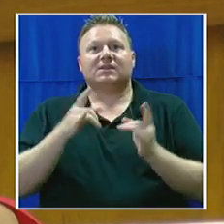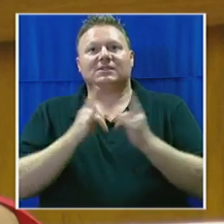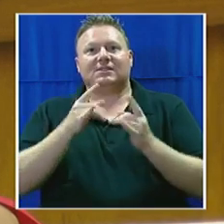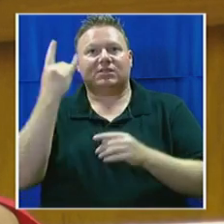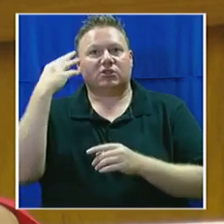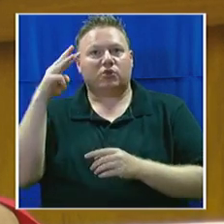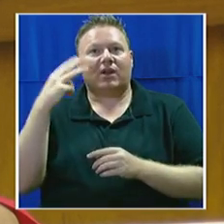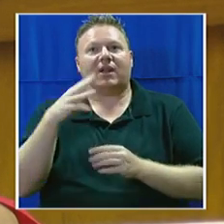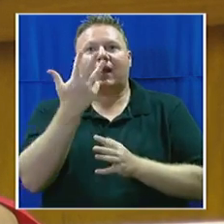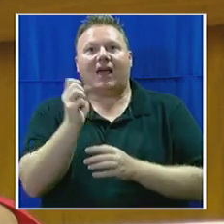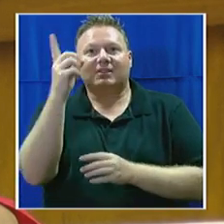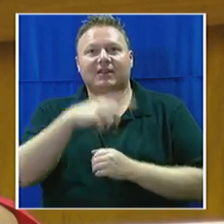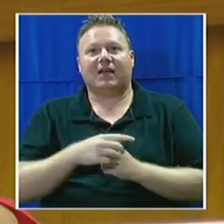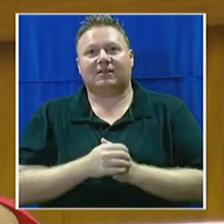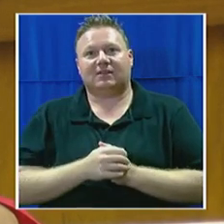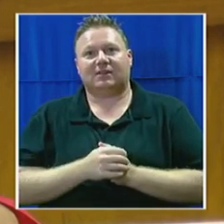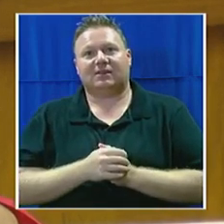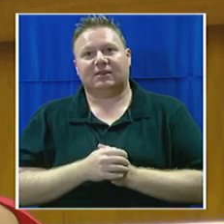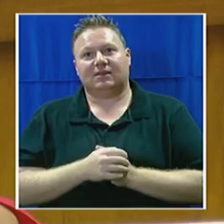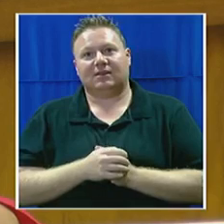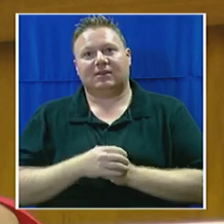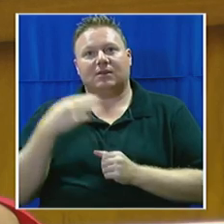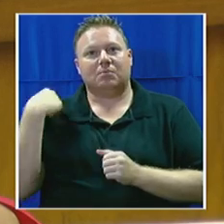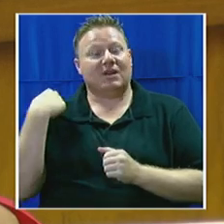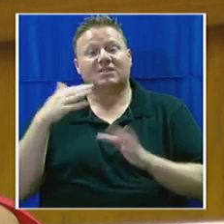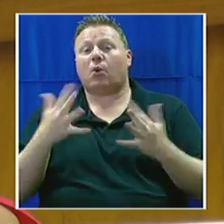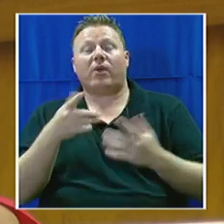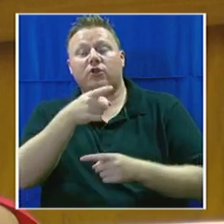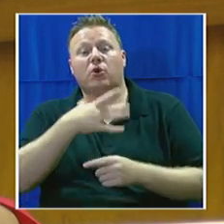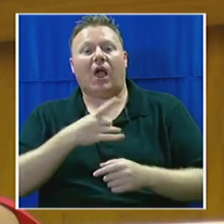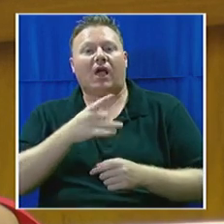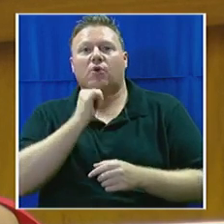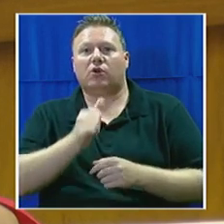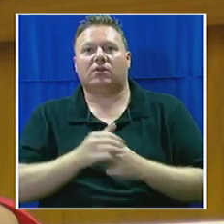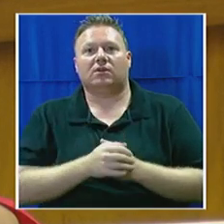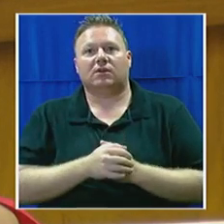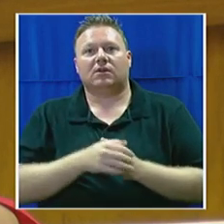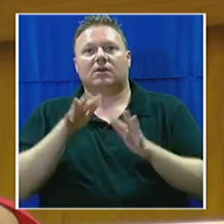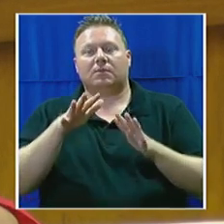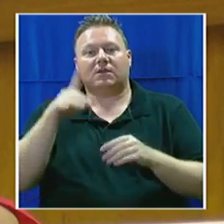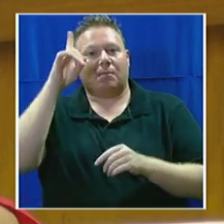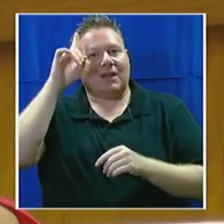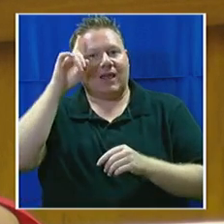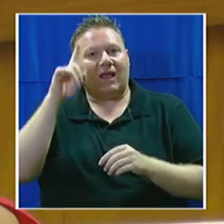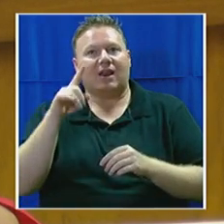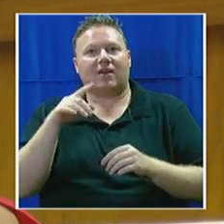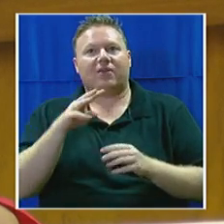next 90 days. The Minister, whether you like it or not. The people of Mandela Village,